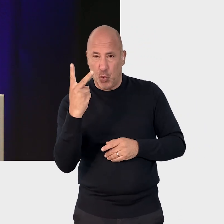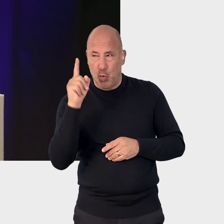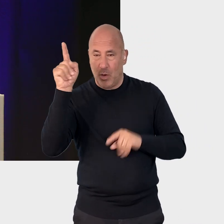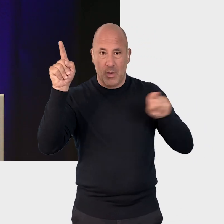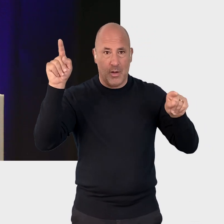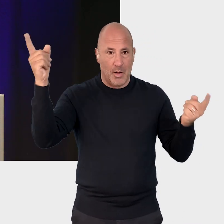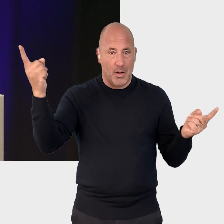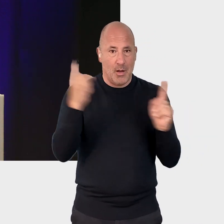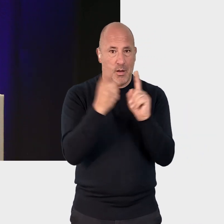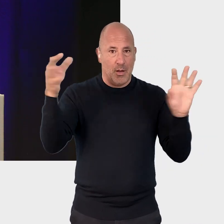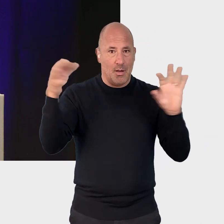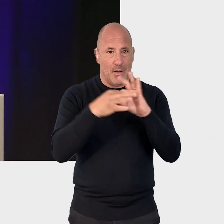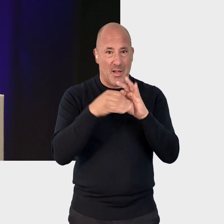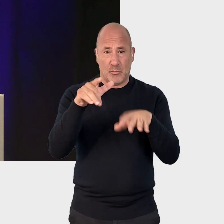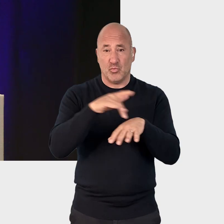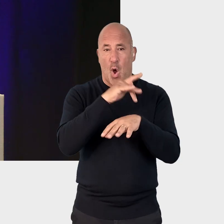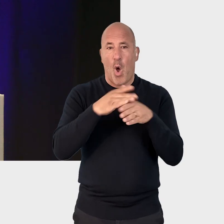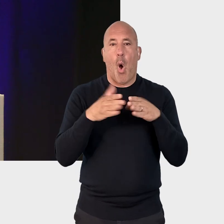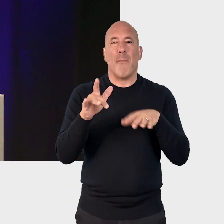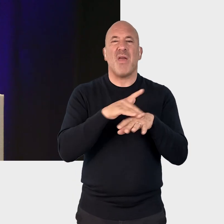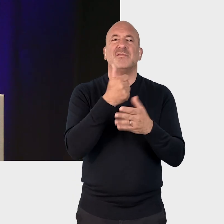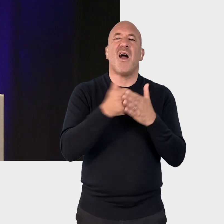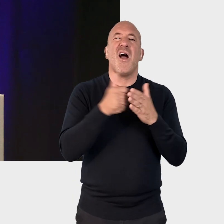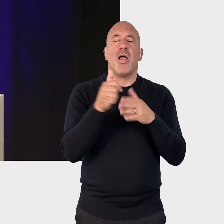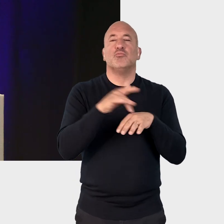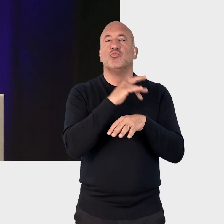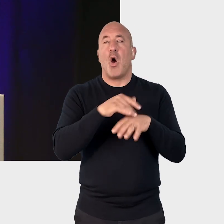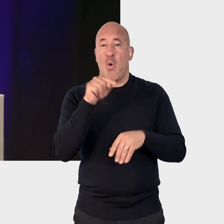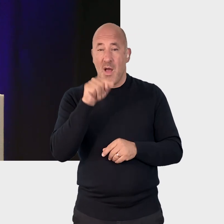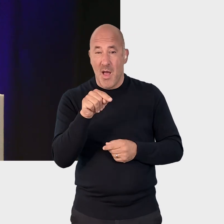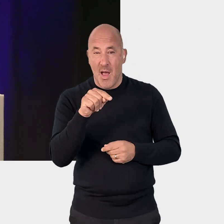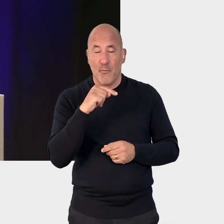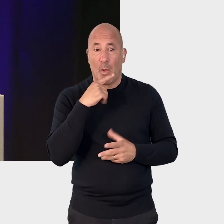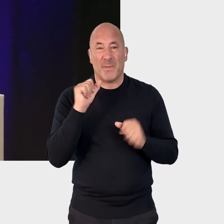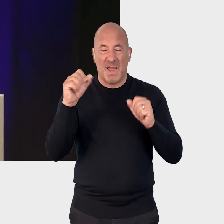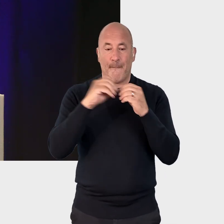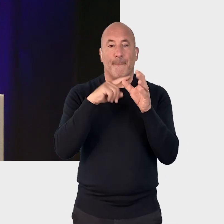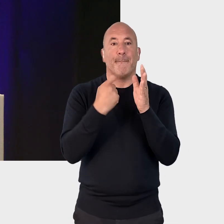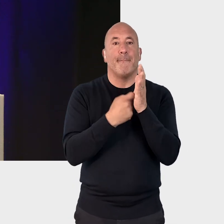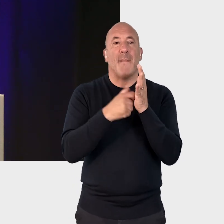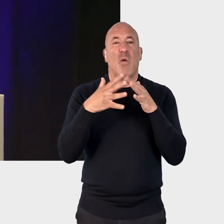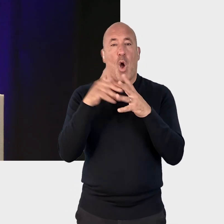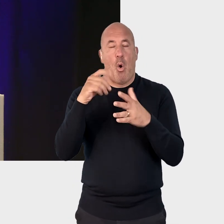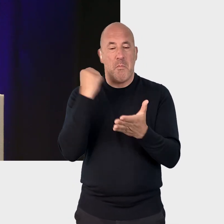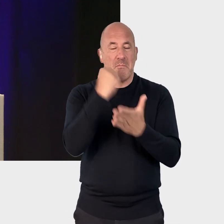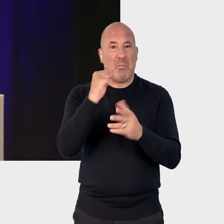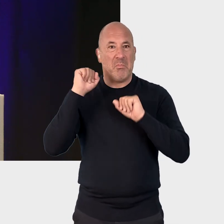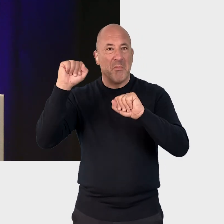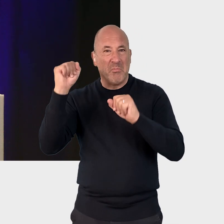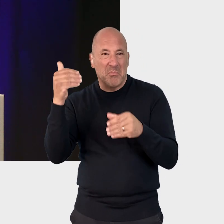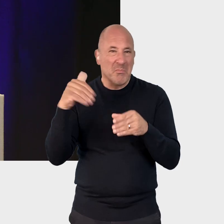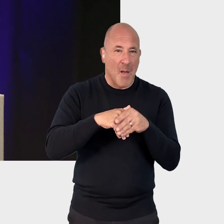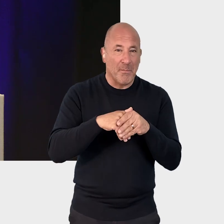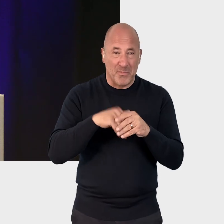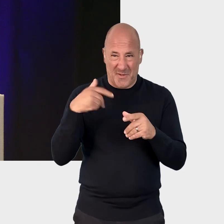step, it's really about two creativities meeting, and that show that, Open Theatre regularly do these shows, but now there's going to be a Barrovian stamp